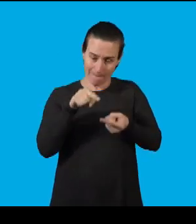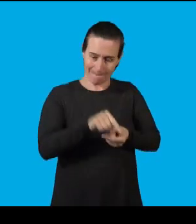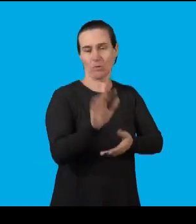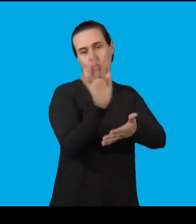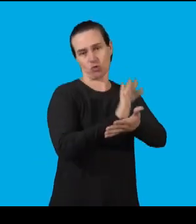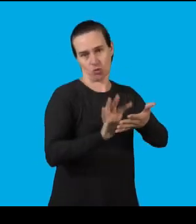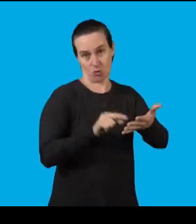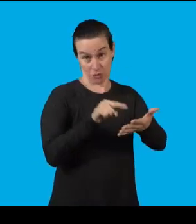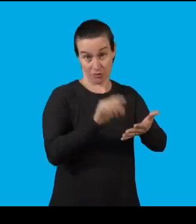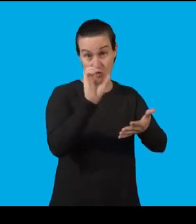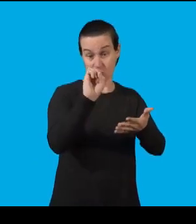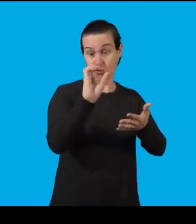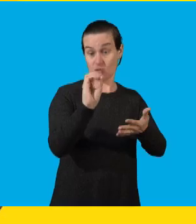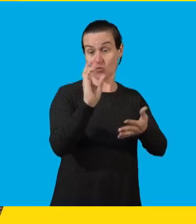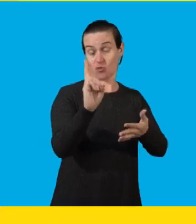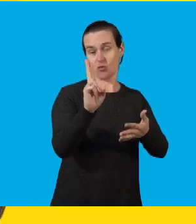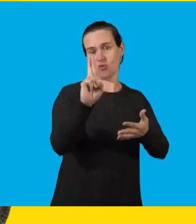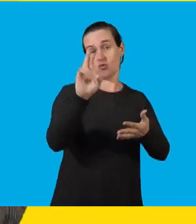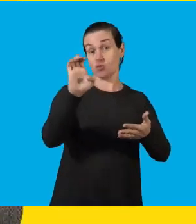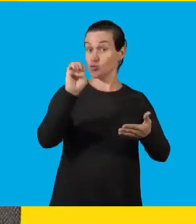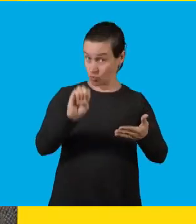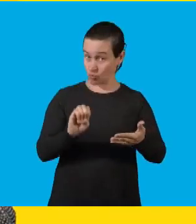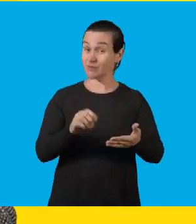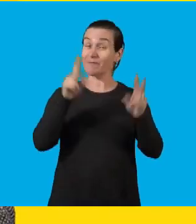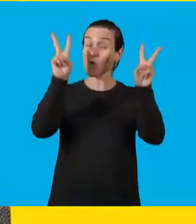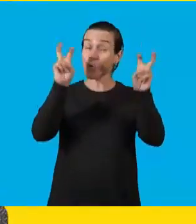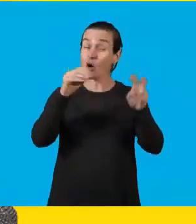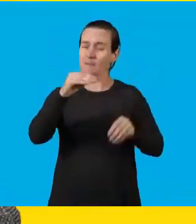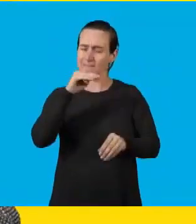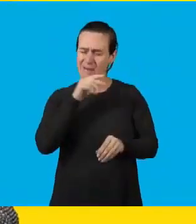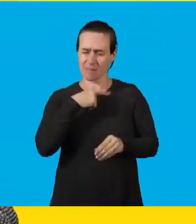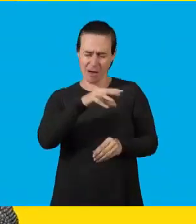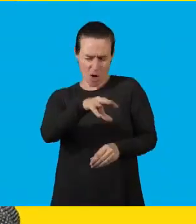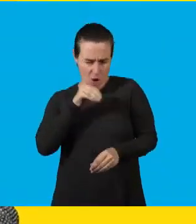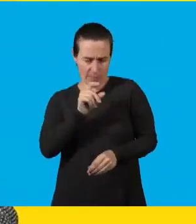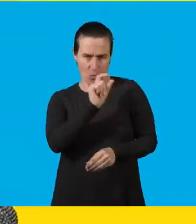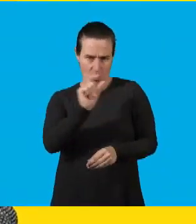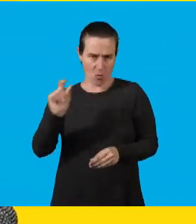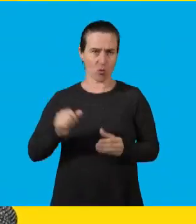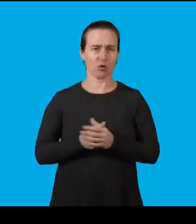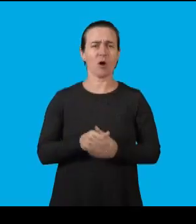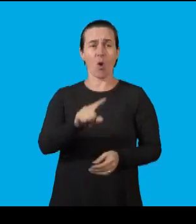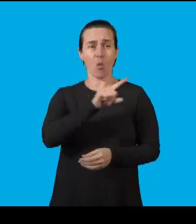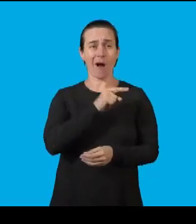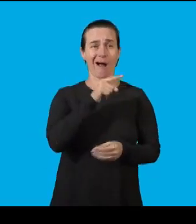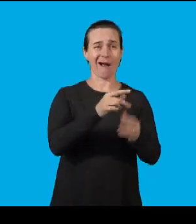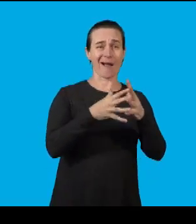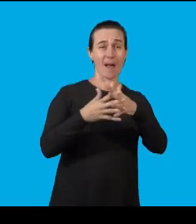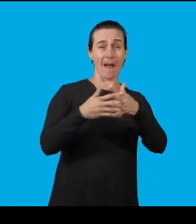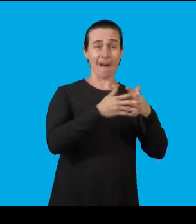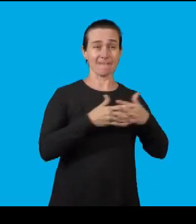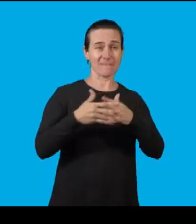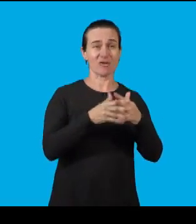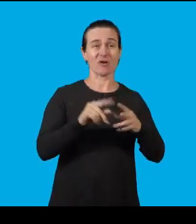when you're quoting, you're taking the words exactly as they are from the source. Why the United States of America could